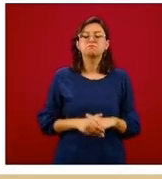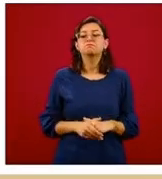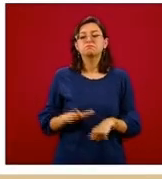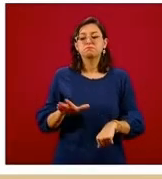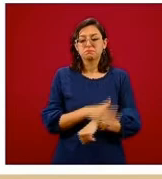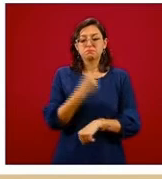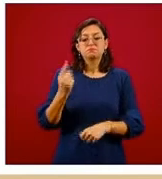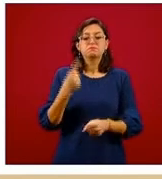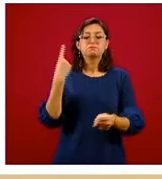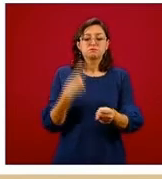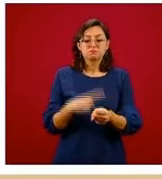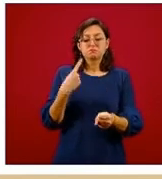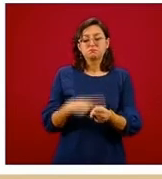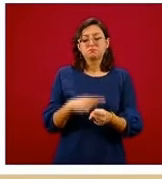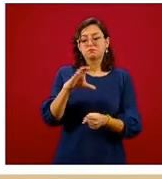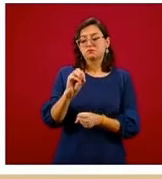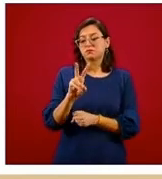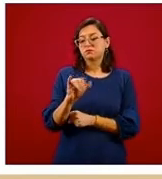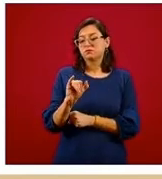these